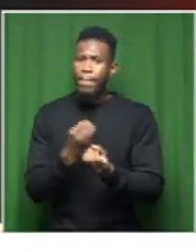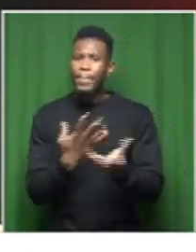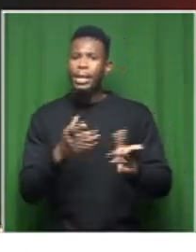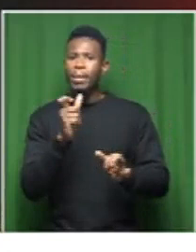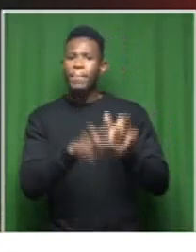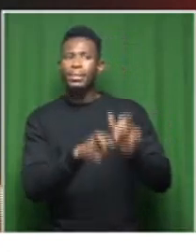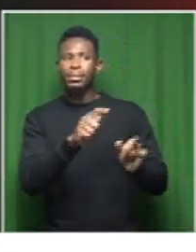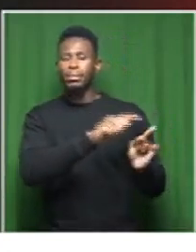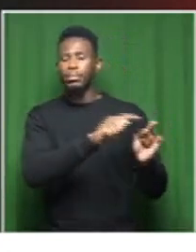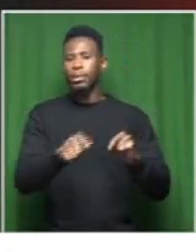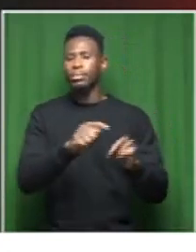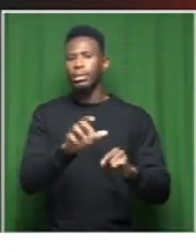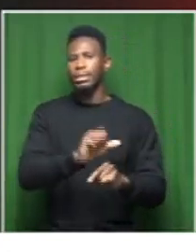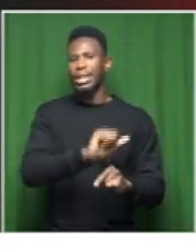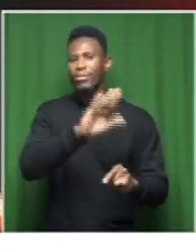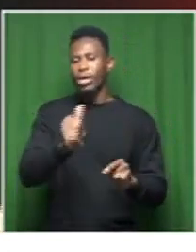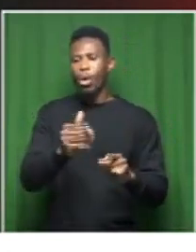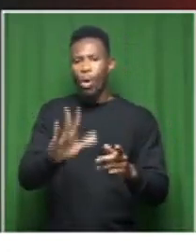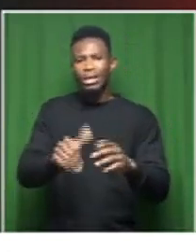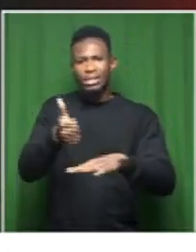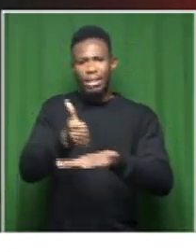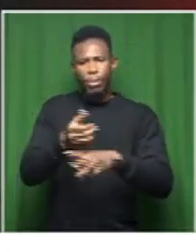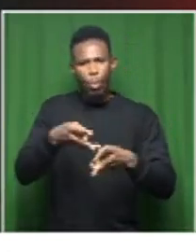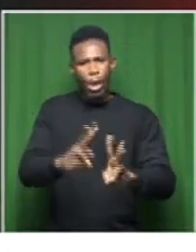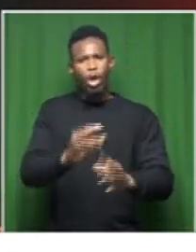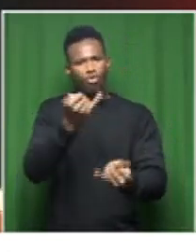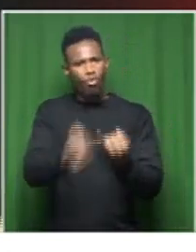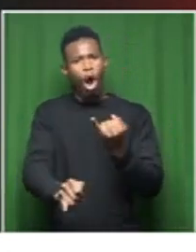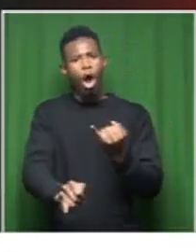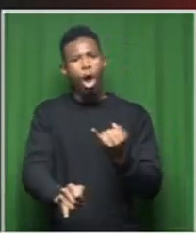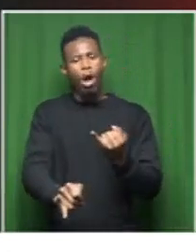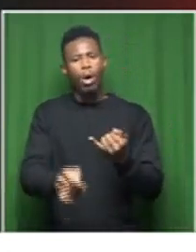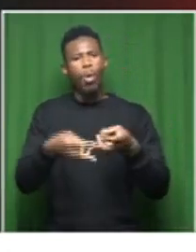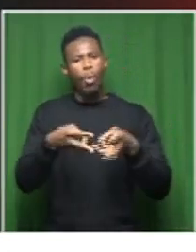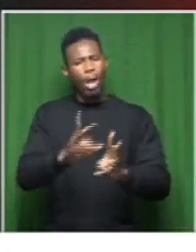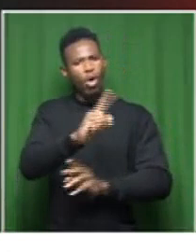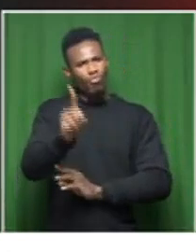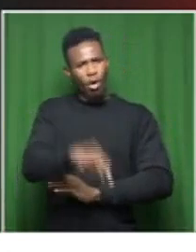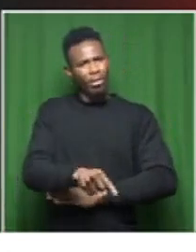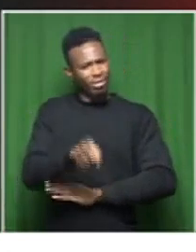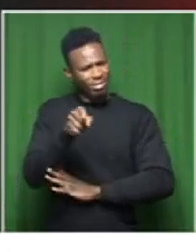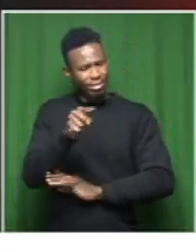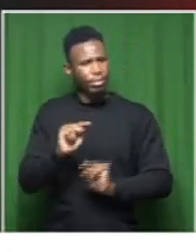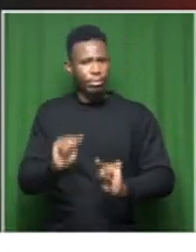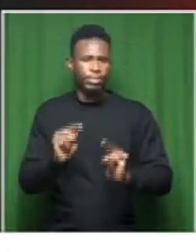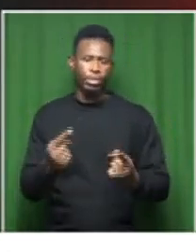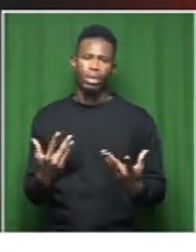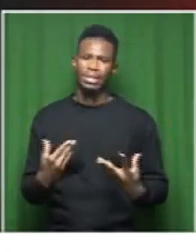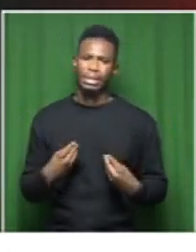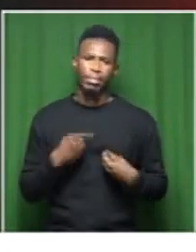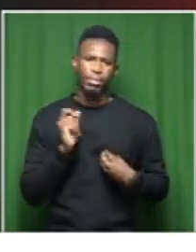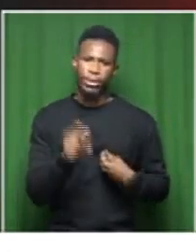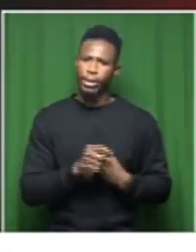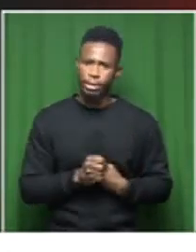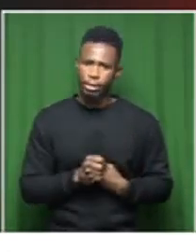to establish themselves erroneously, in error. That cannot be sustainable or be accepted. If